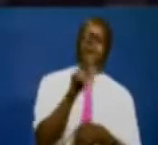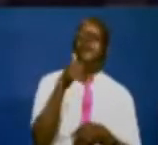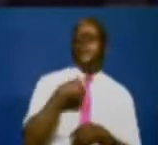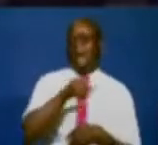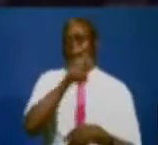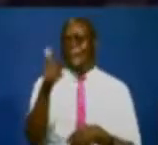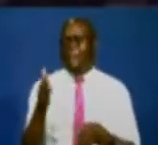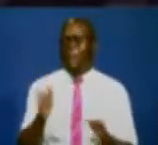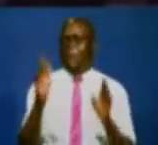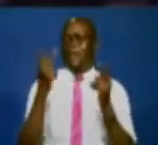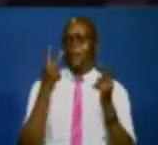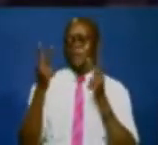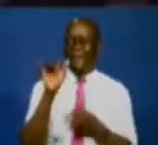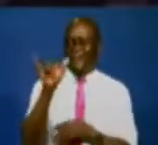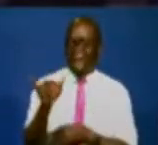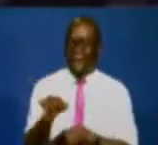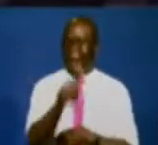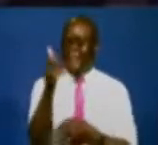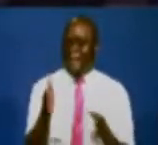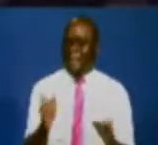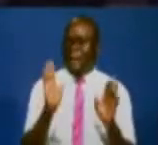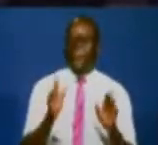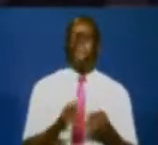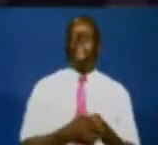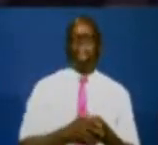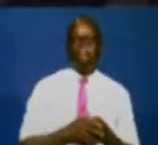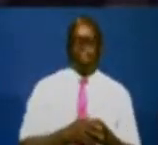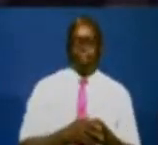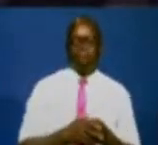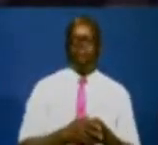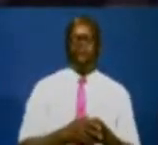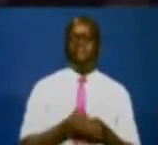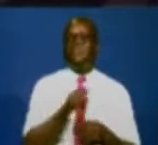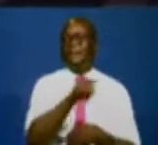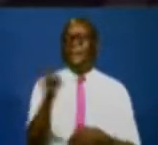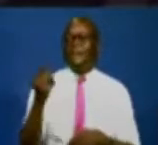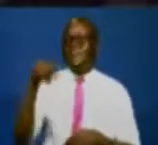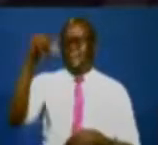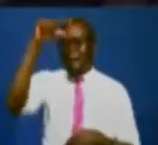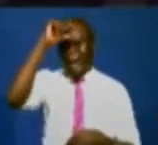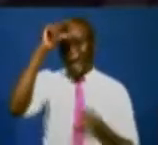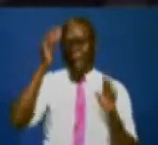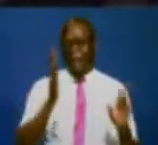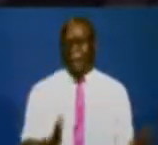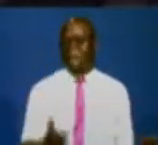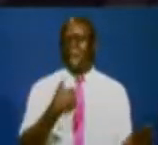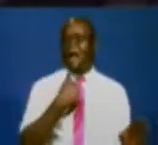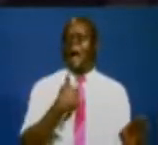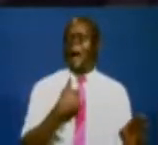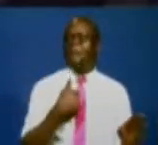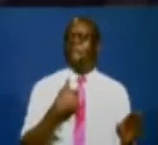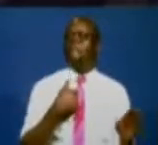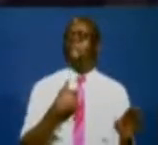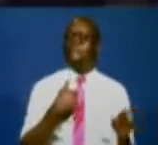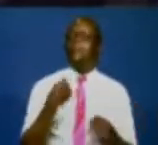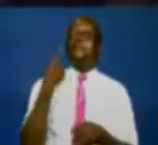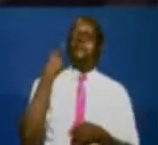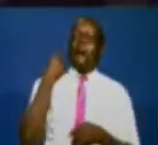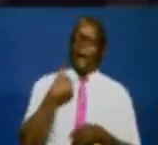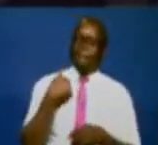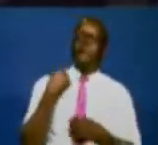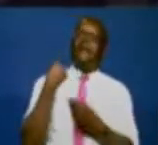the other way of looking at it. The other way, Mr. Speaker, is that these governors have lived through these